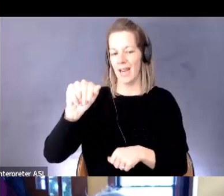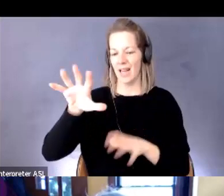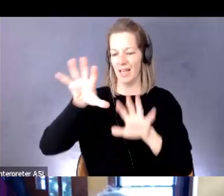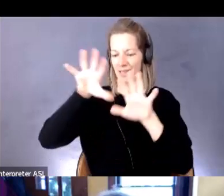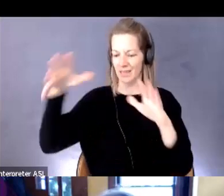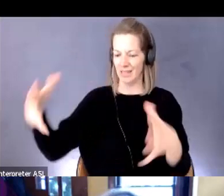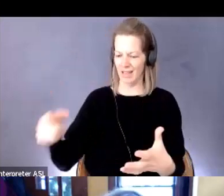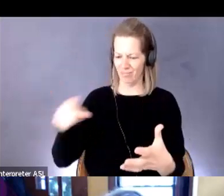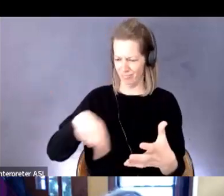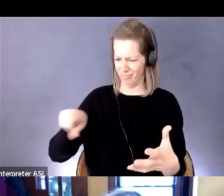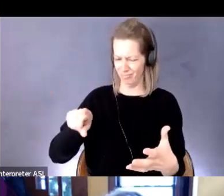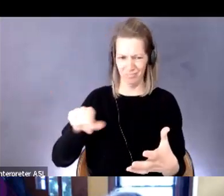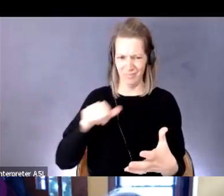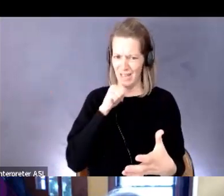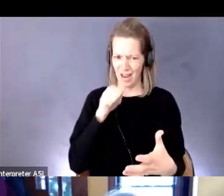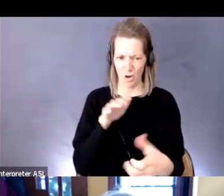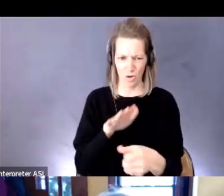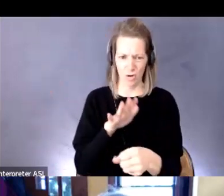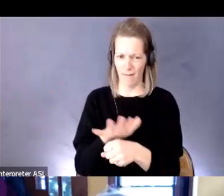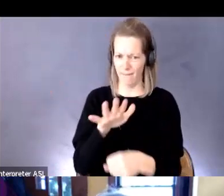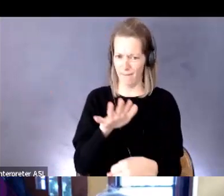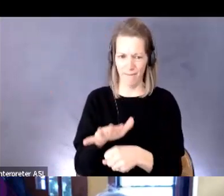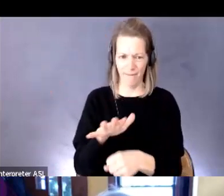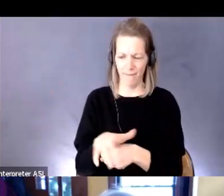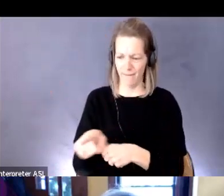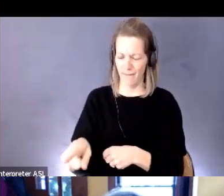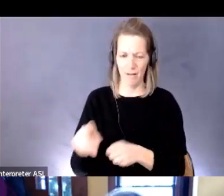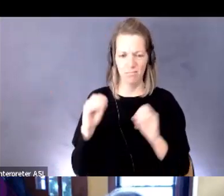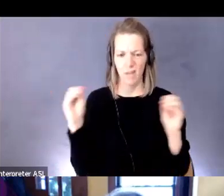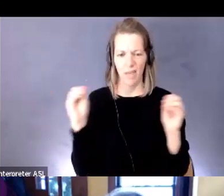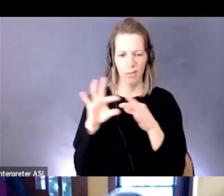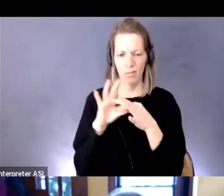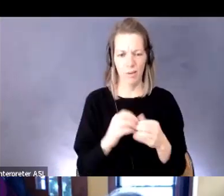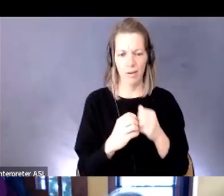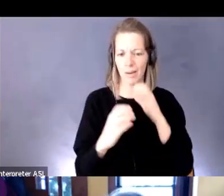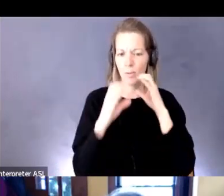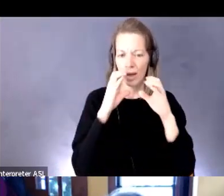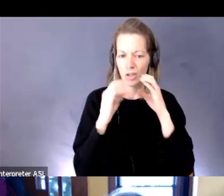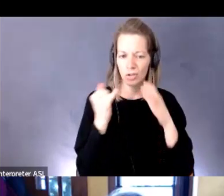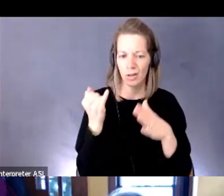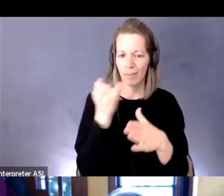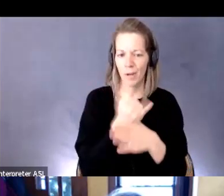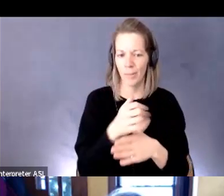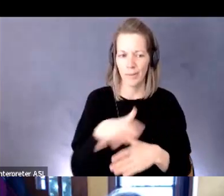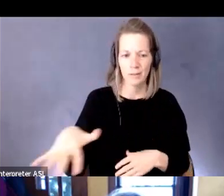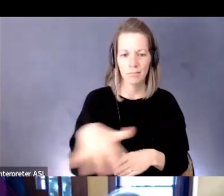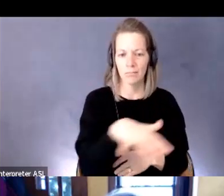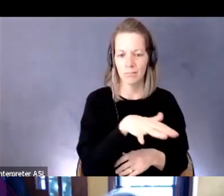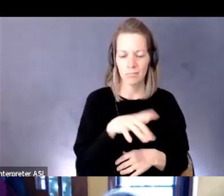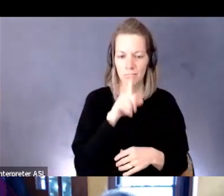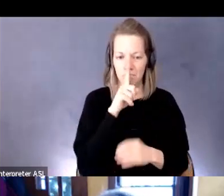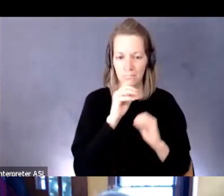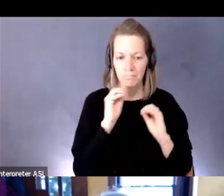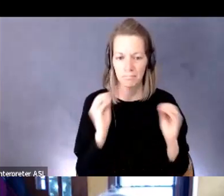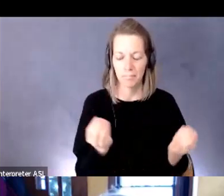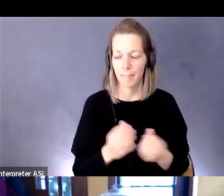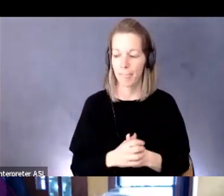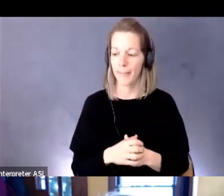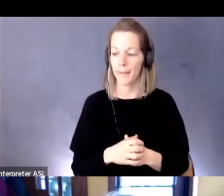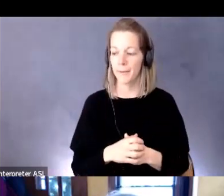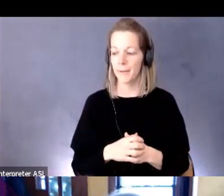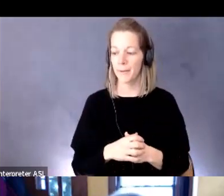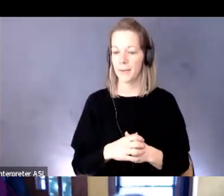wholly inadequate in addressing communication impairments within our population. We've just